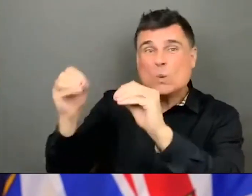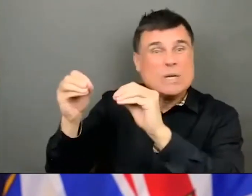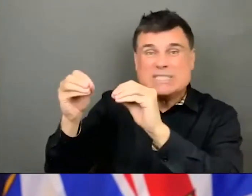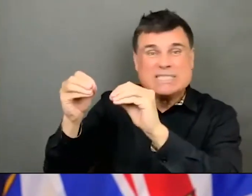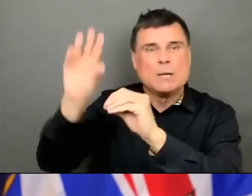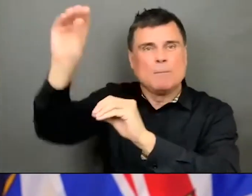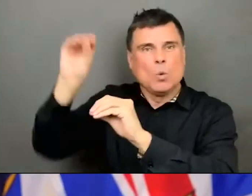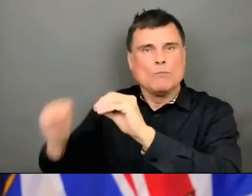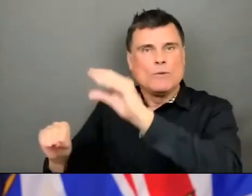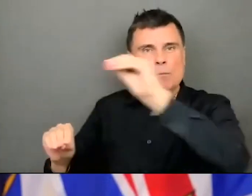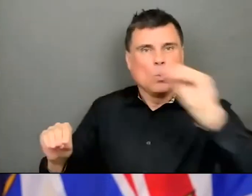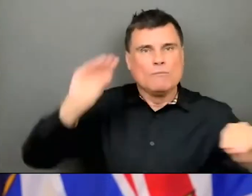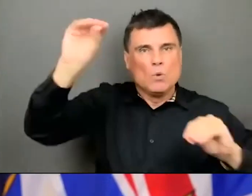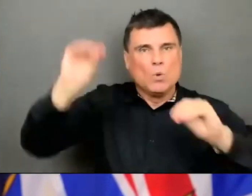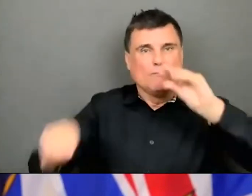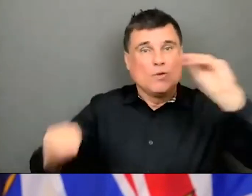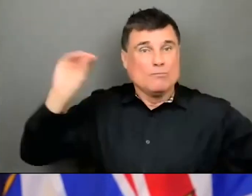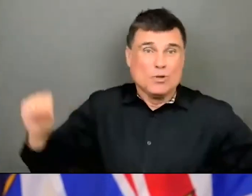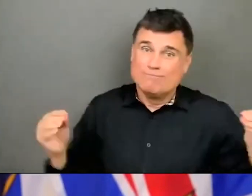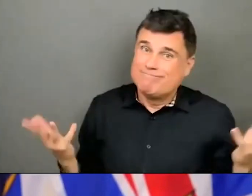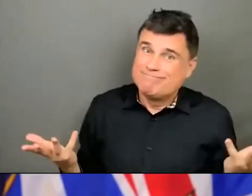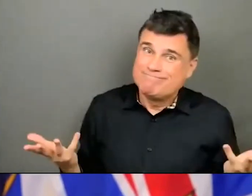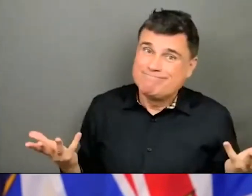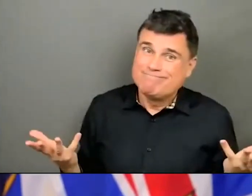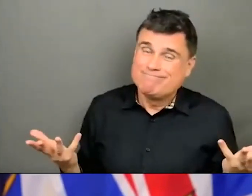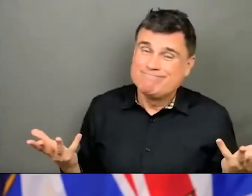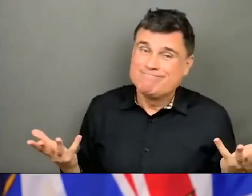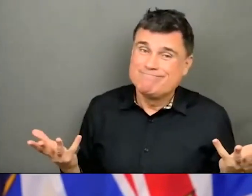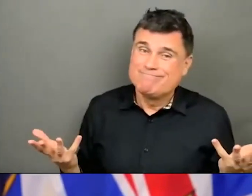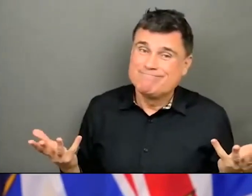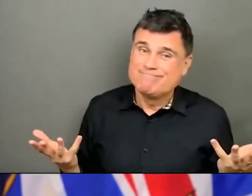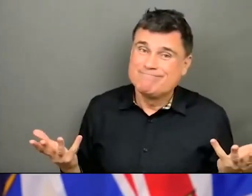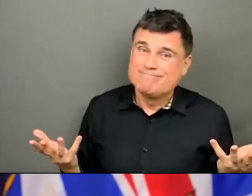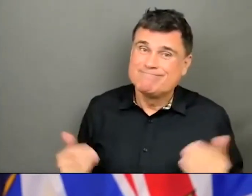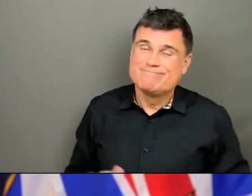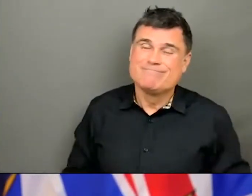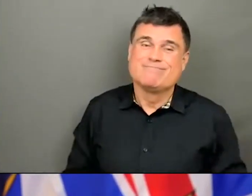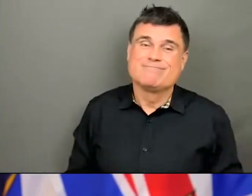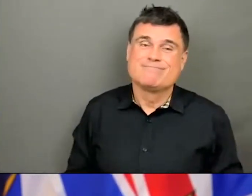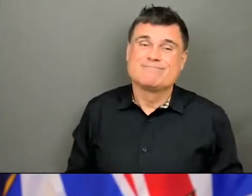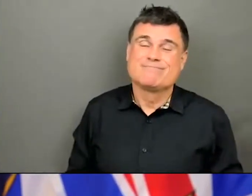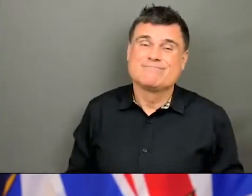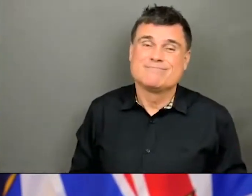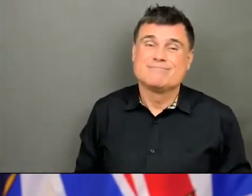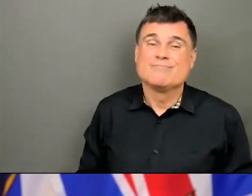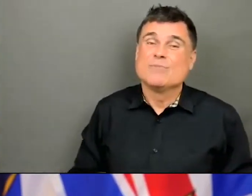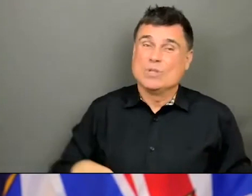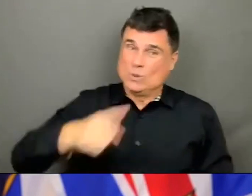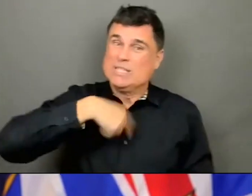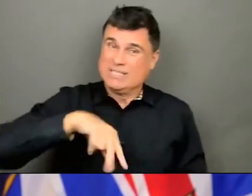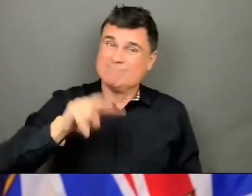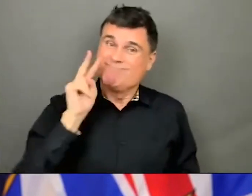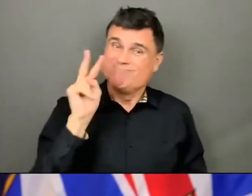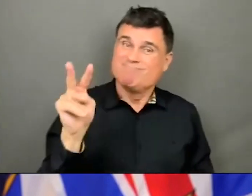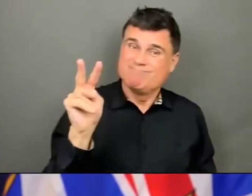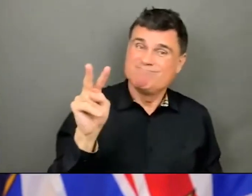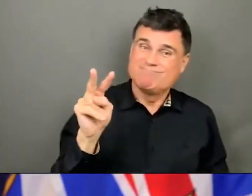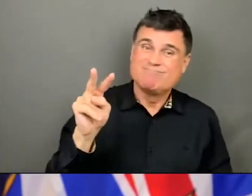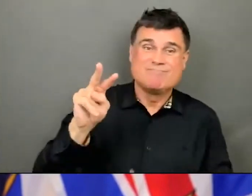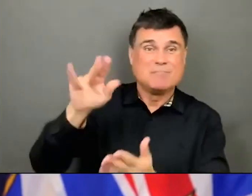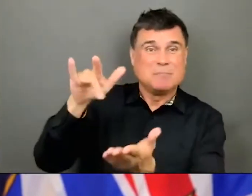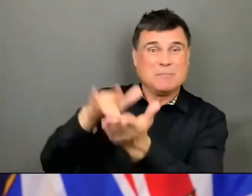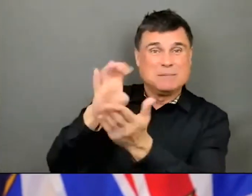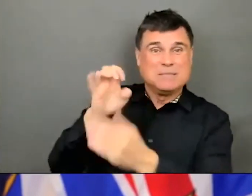people over the age of 12, 19 out of 20 healthcare workers are vaccinated in Interior Health. And